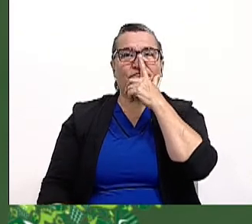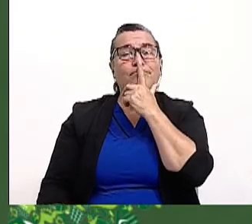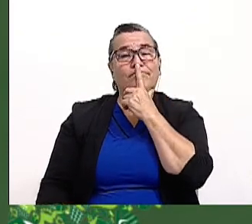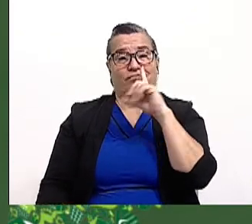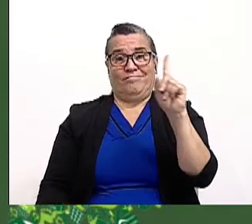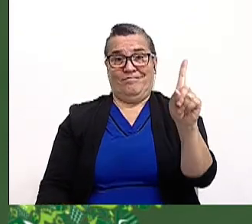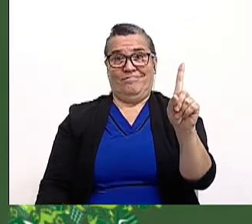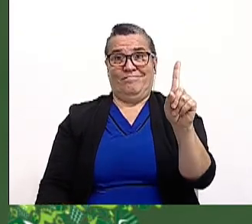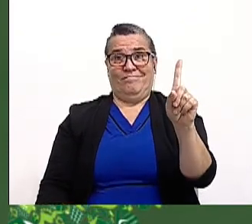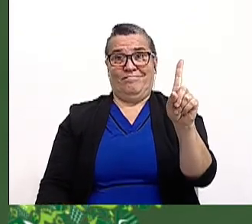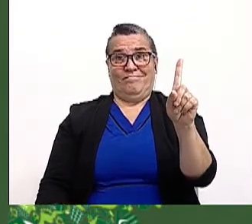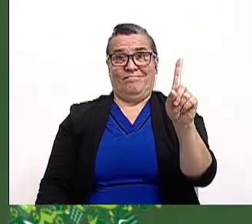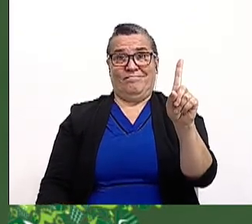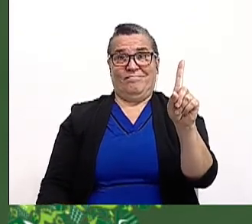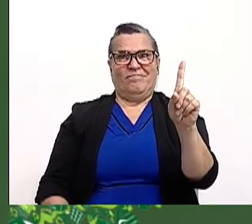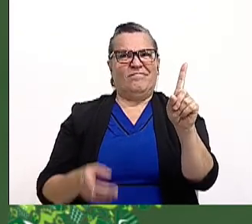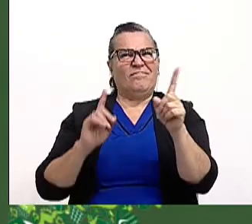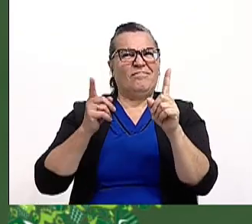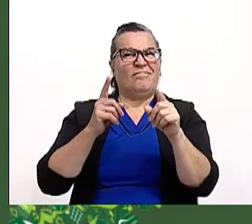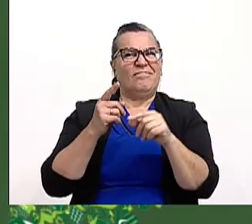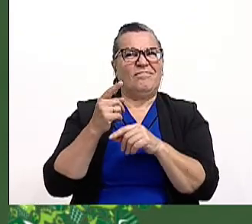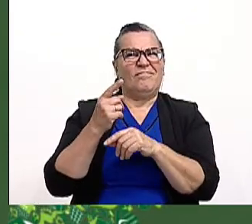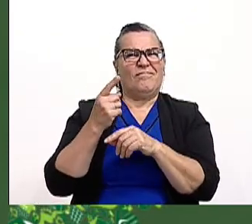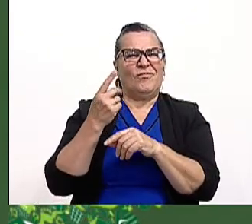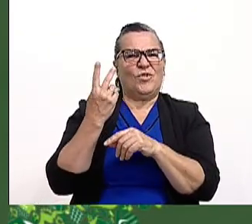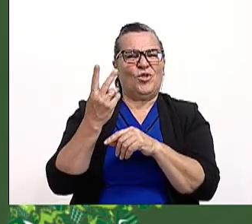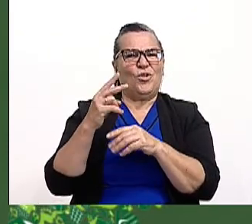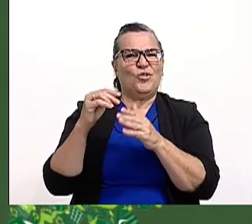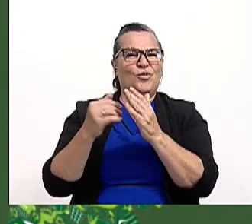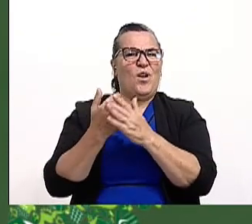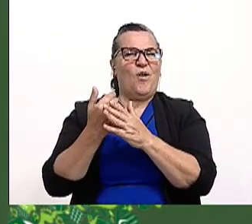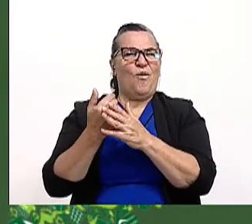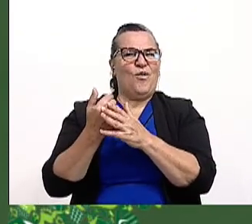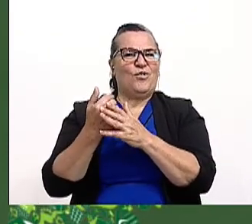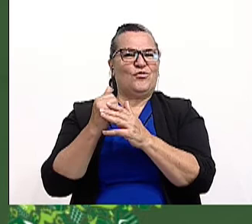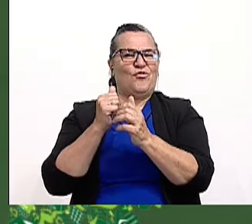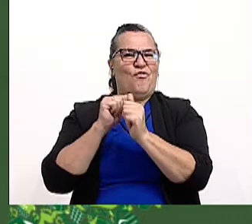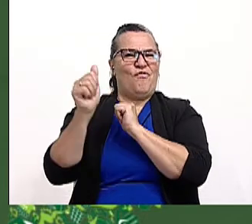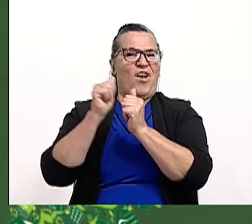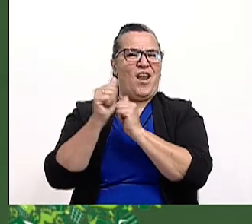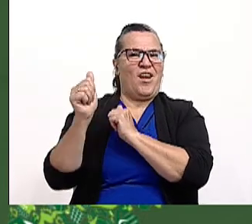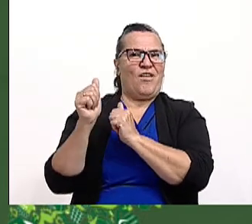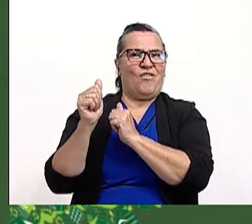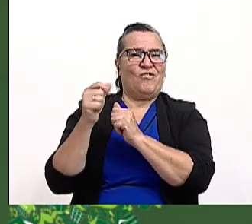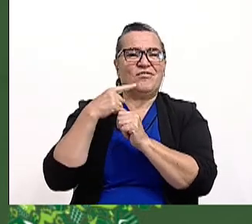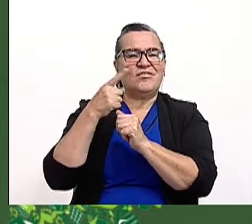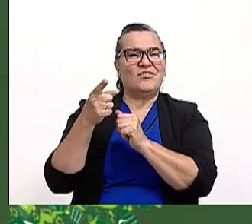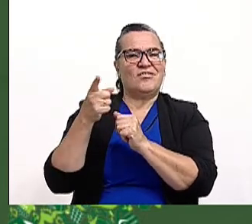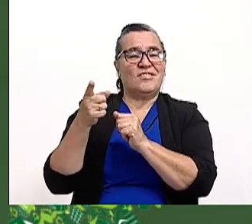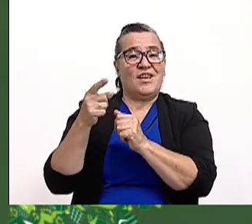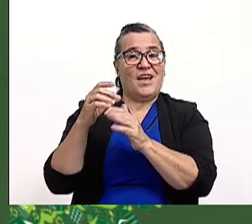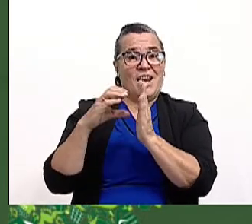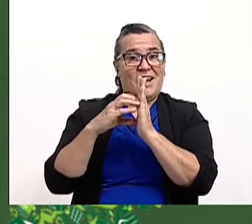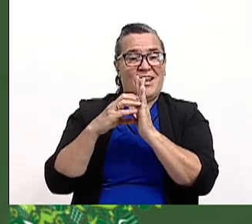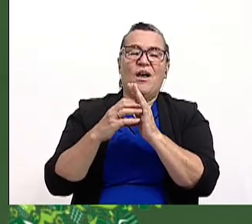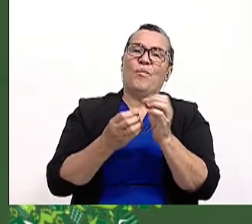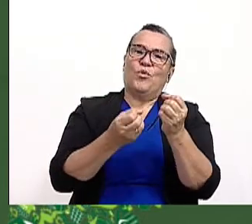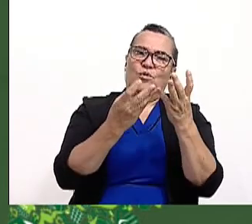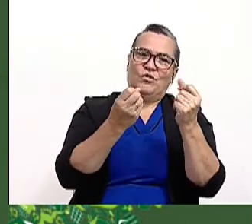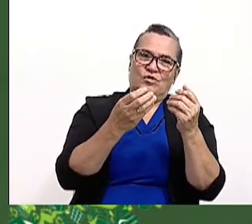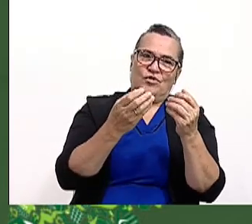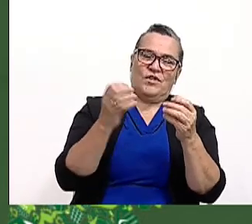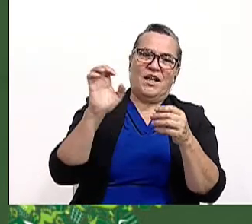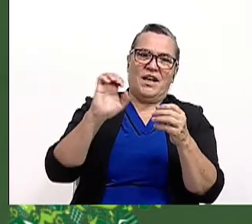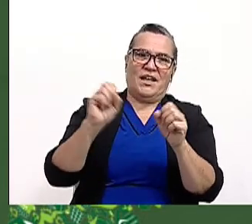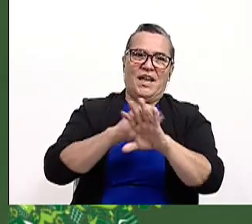Okay, what are the two new records mentioned in the article? Production of clear energy